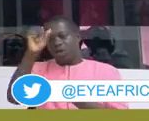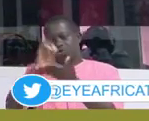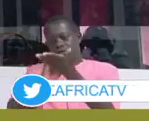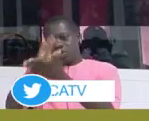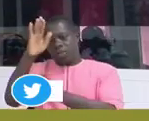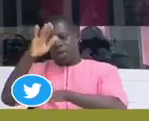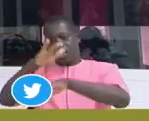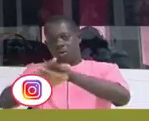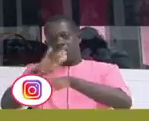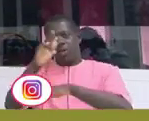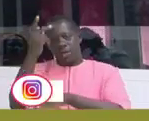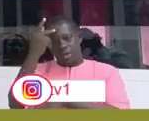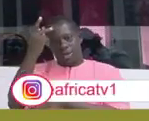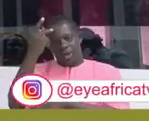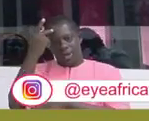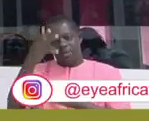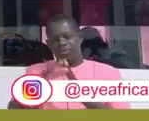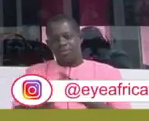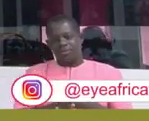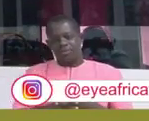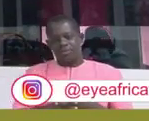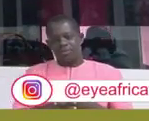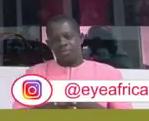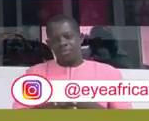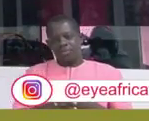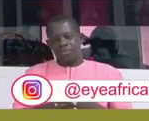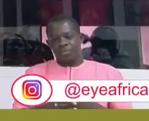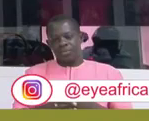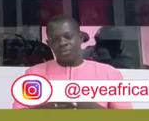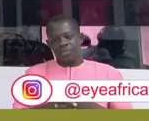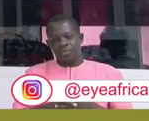sand and supply that to Canula.